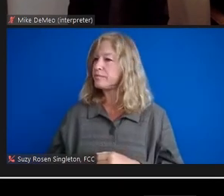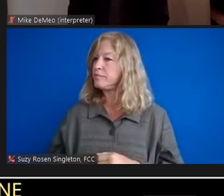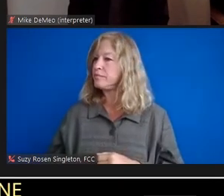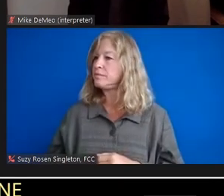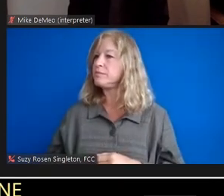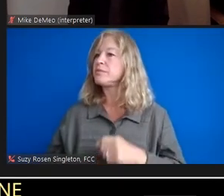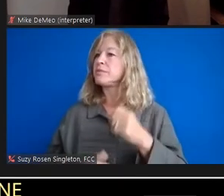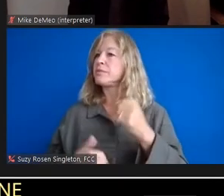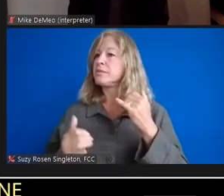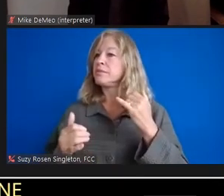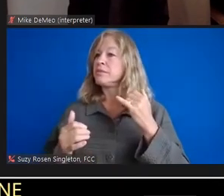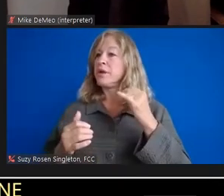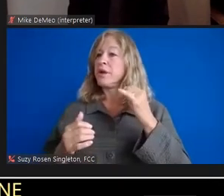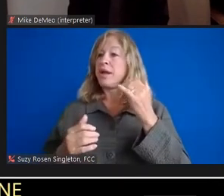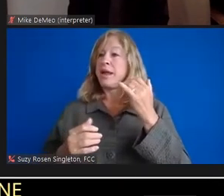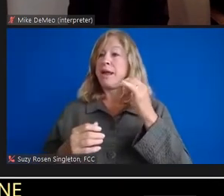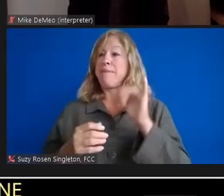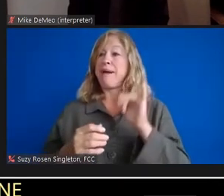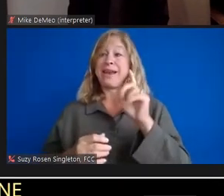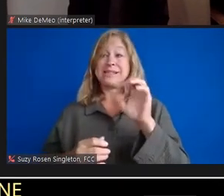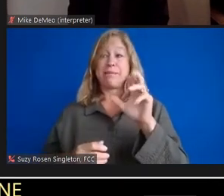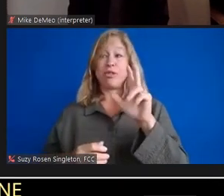docket.